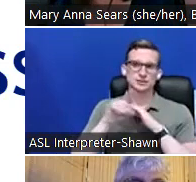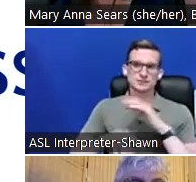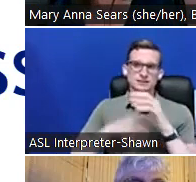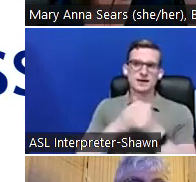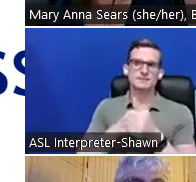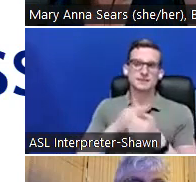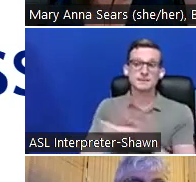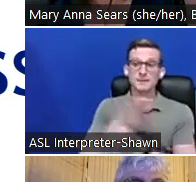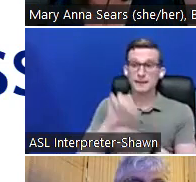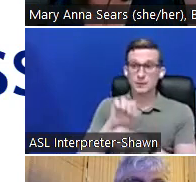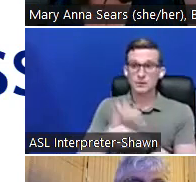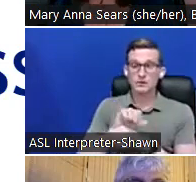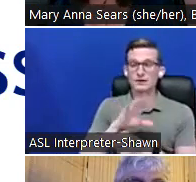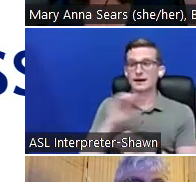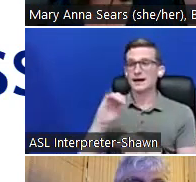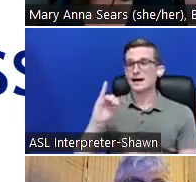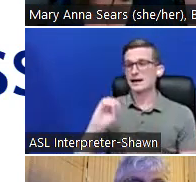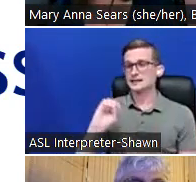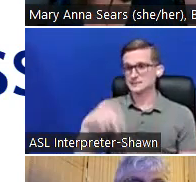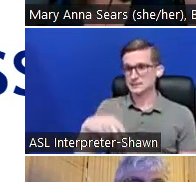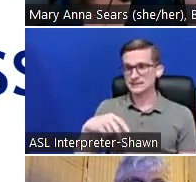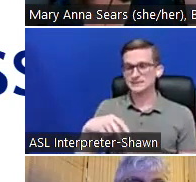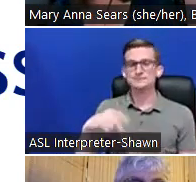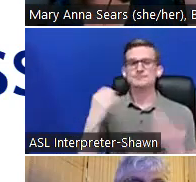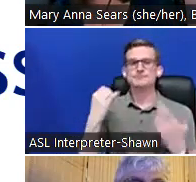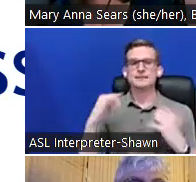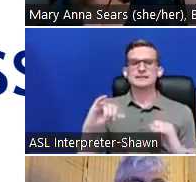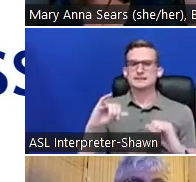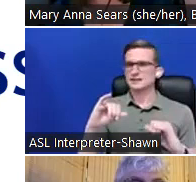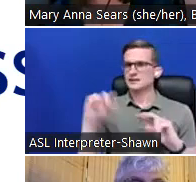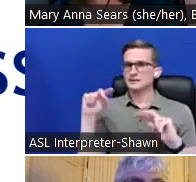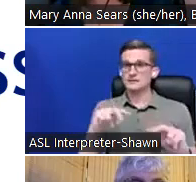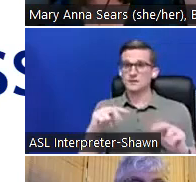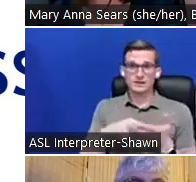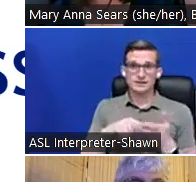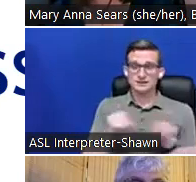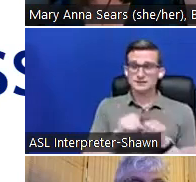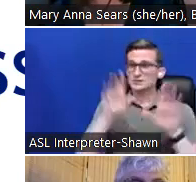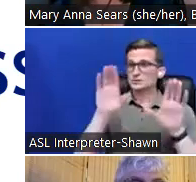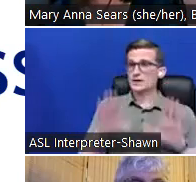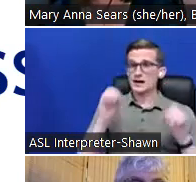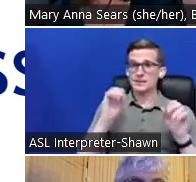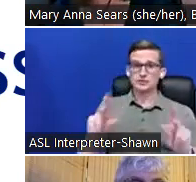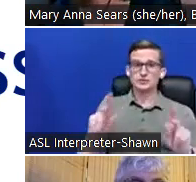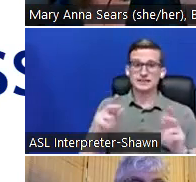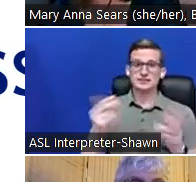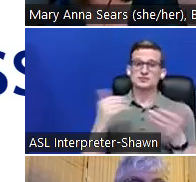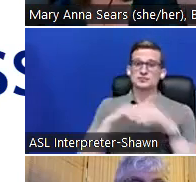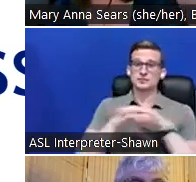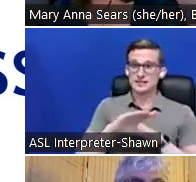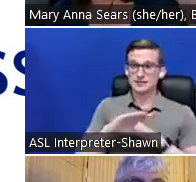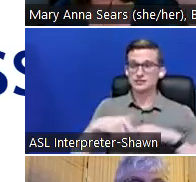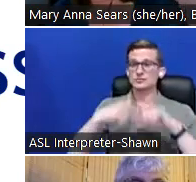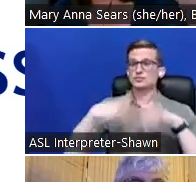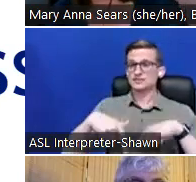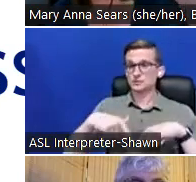plan. Still viewing this as a great opportunity to enter or resume engagement in treatment services. And this one